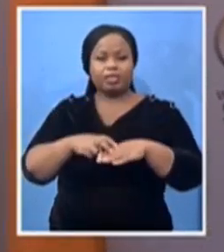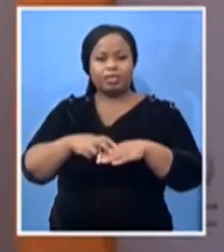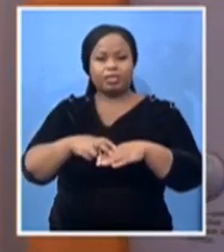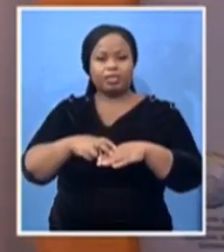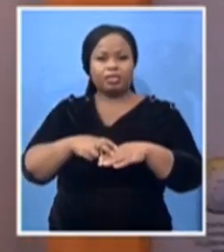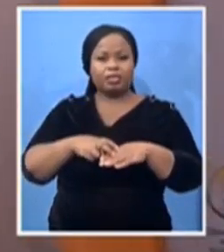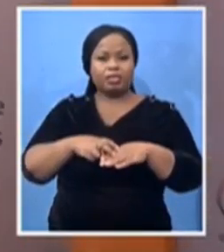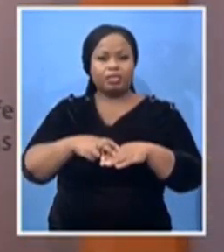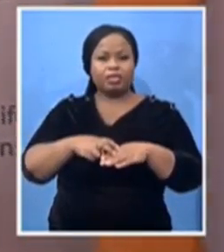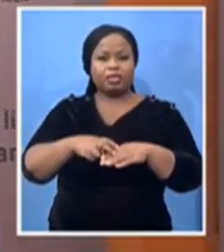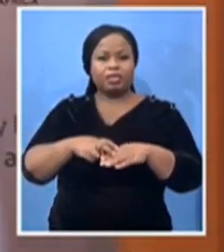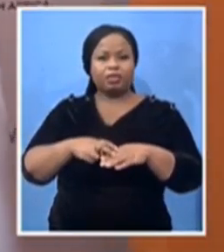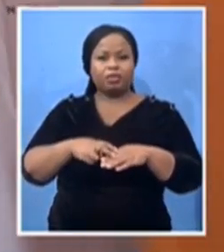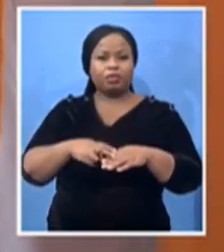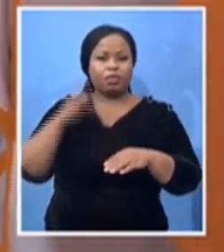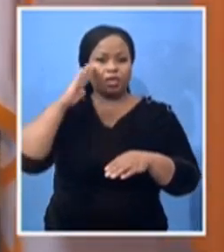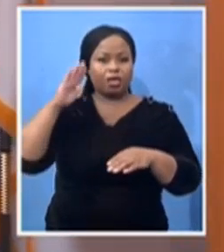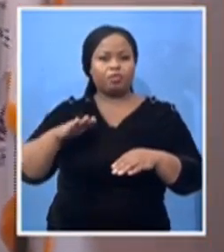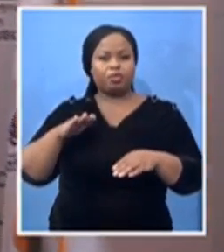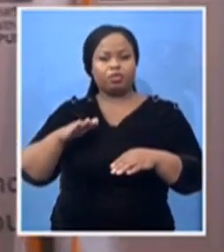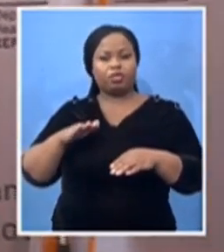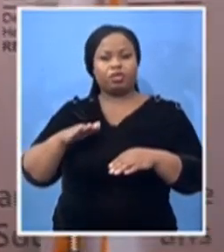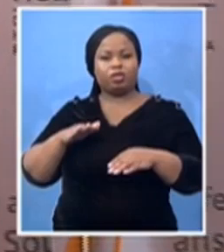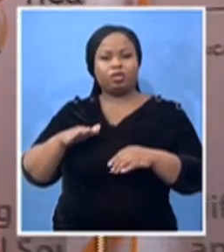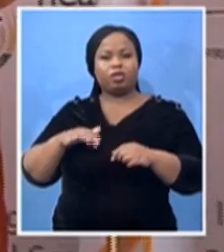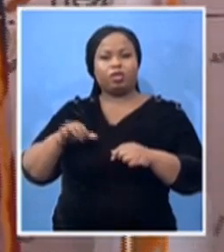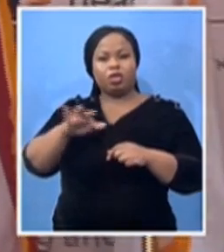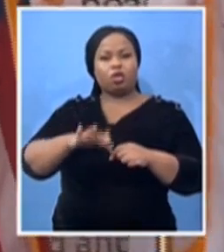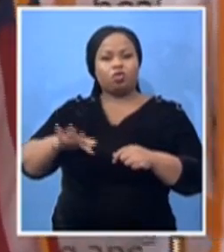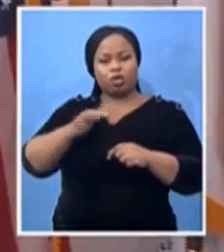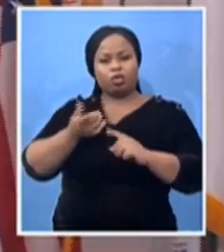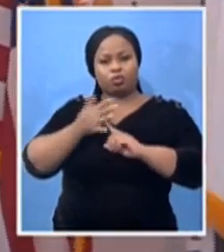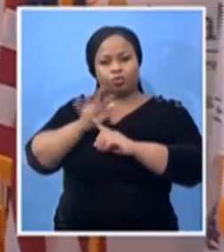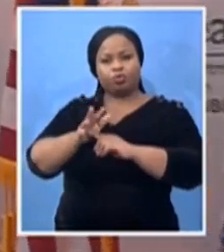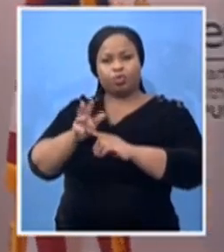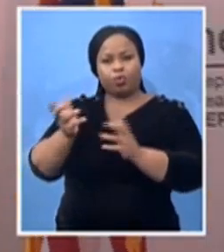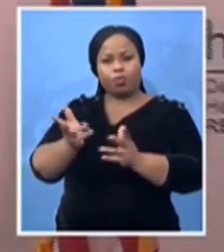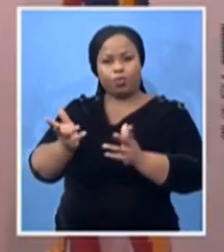the arrows will show and guide us appropriately.